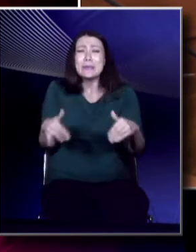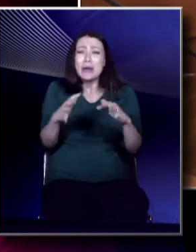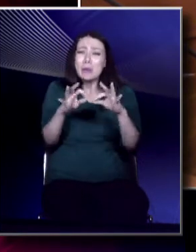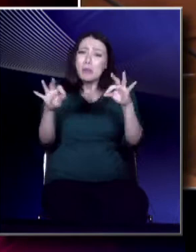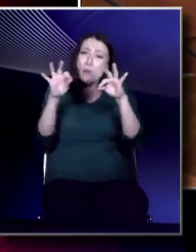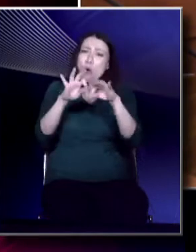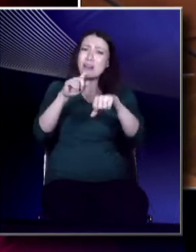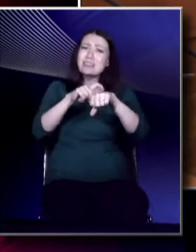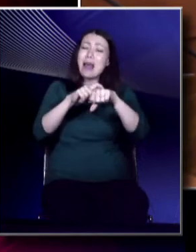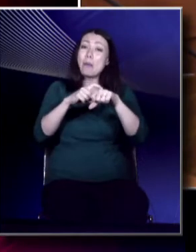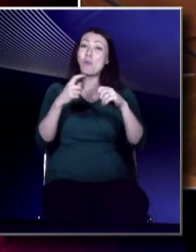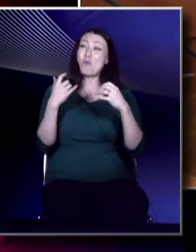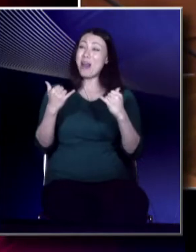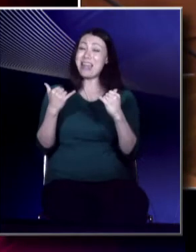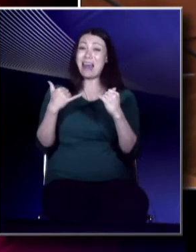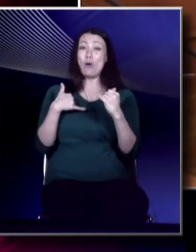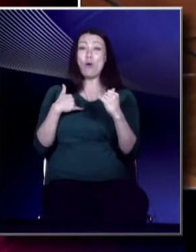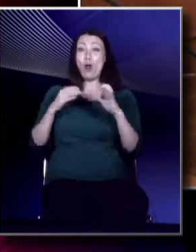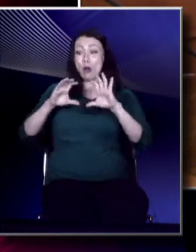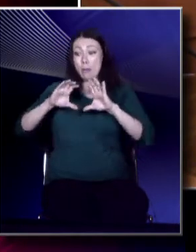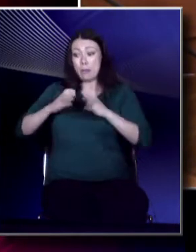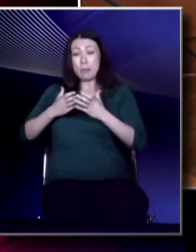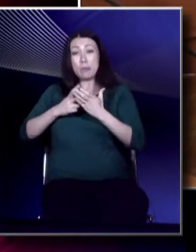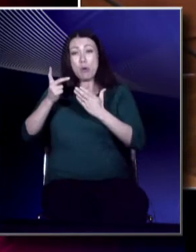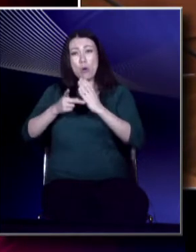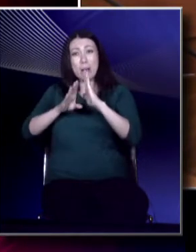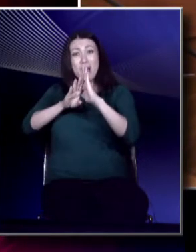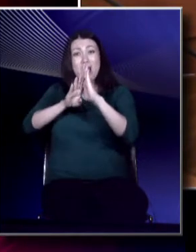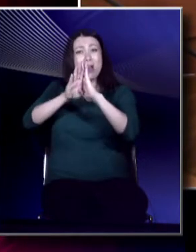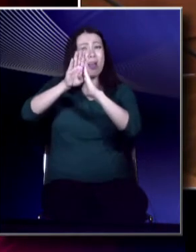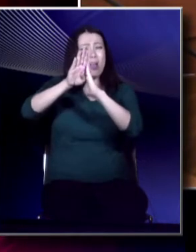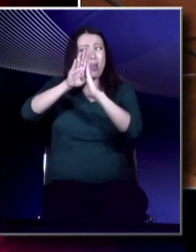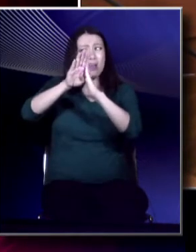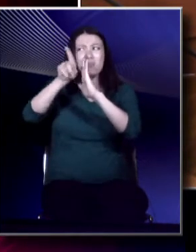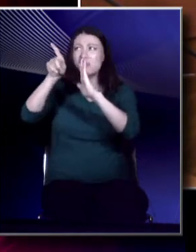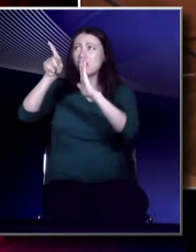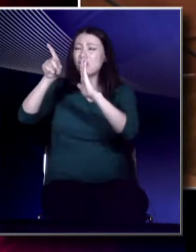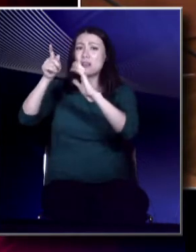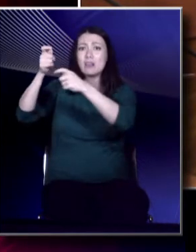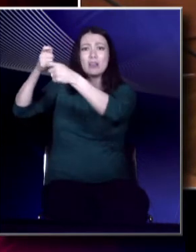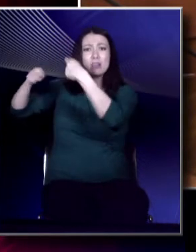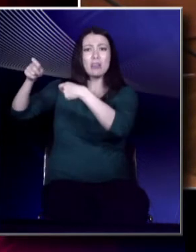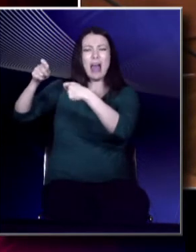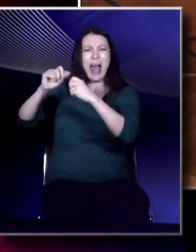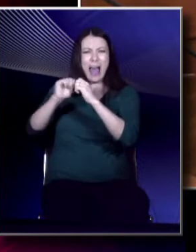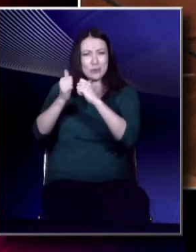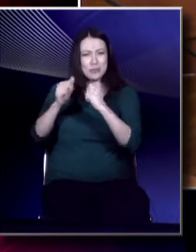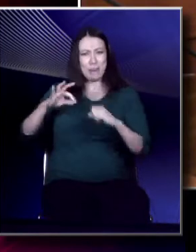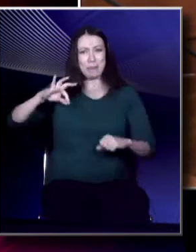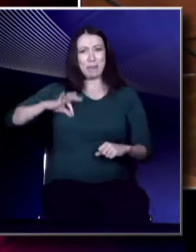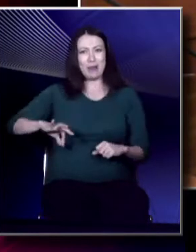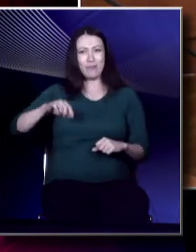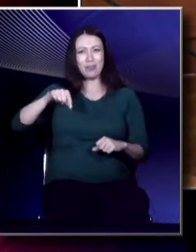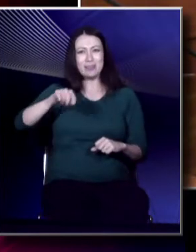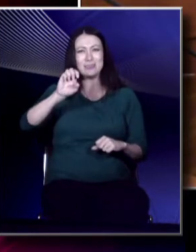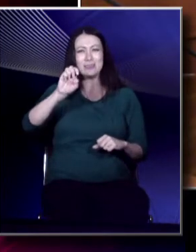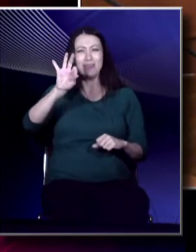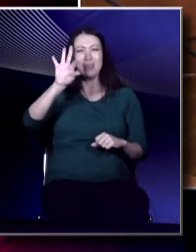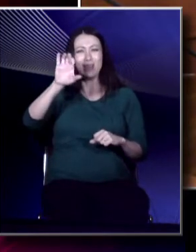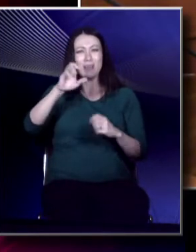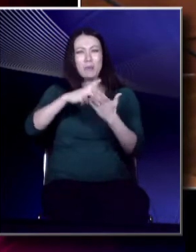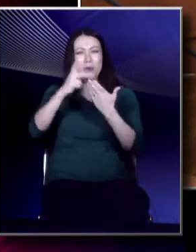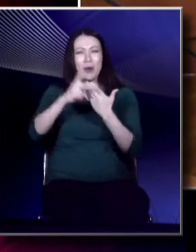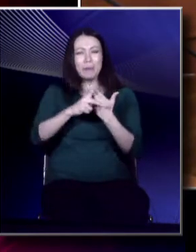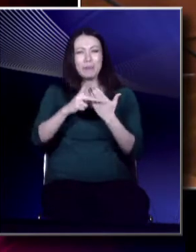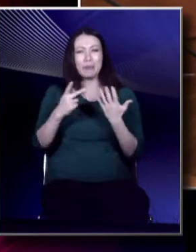when our trajectory is upwardly moving, how will that benefit the early childhood programs? I wish I had the right words to share with those who